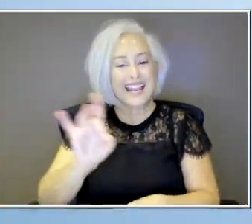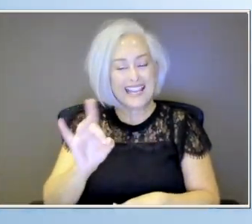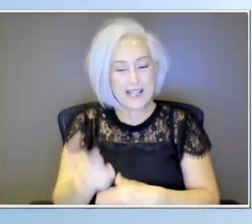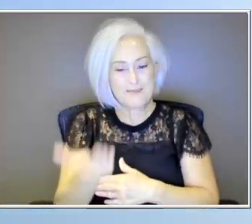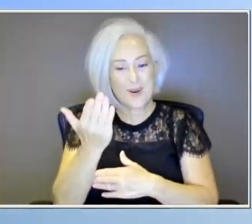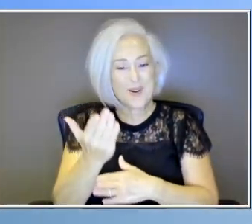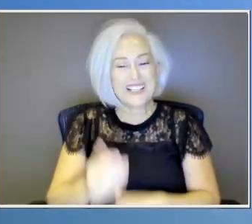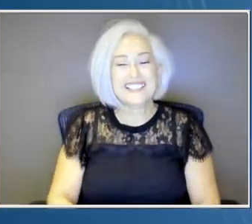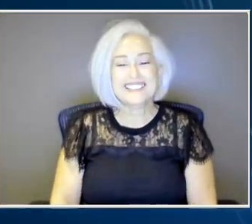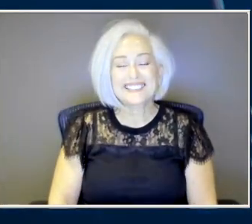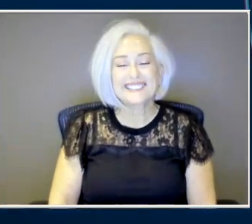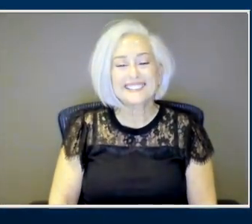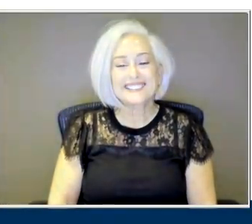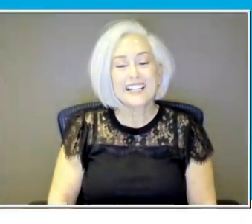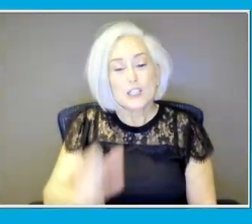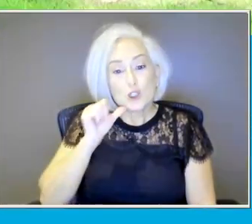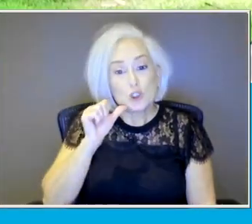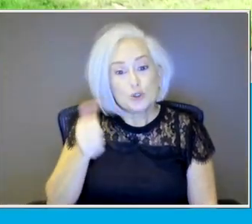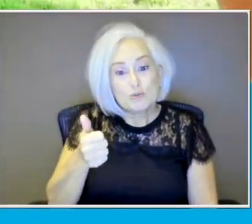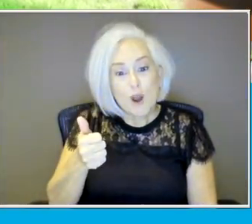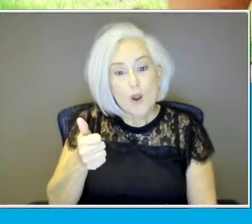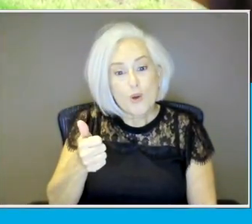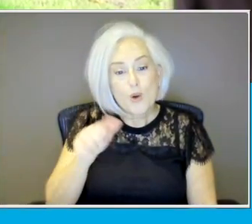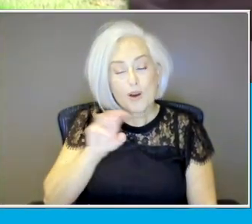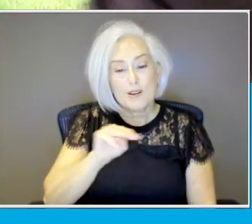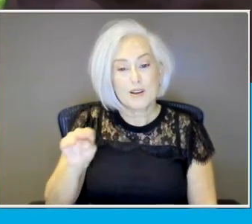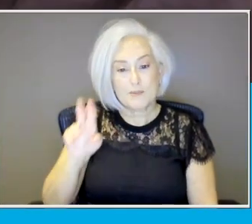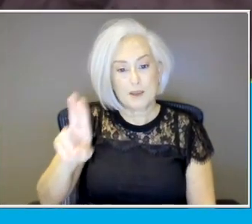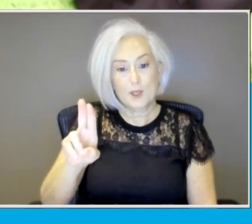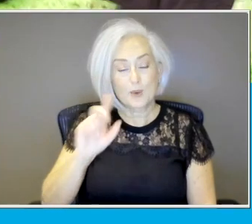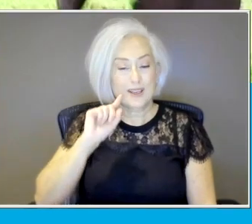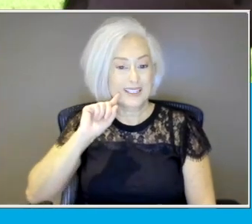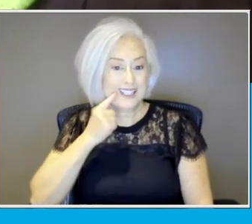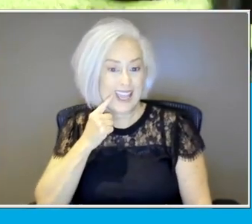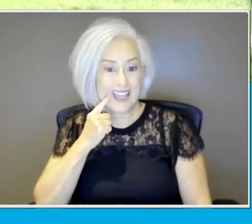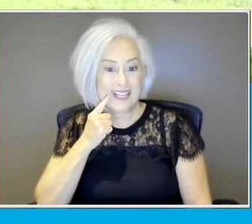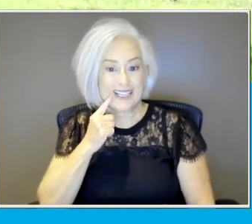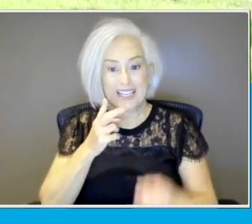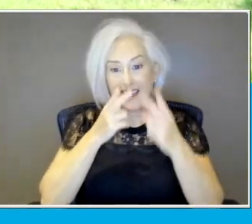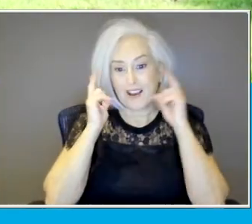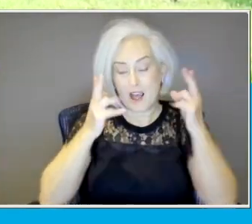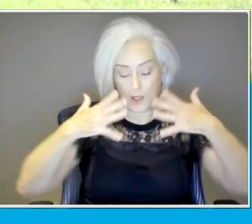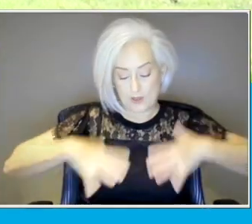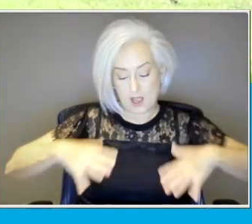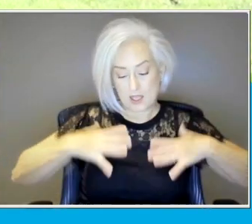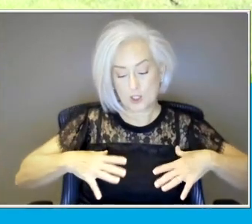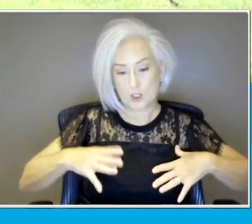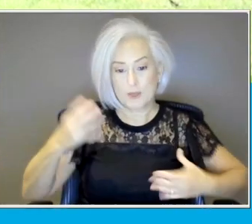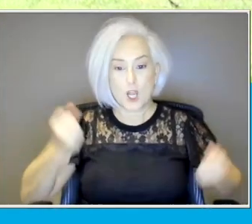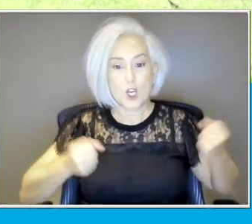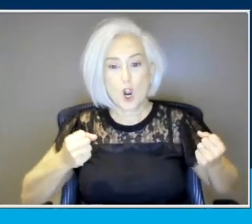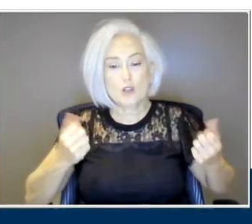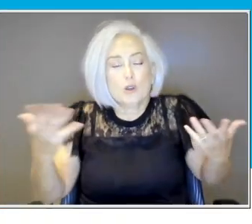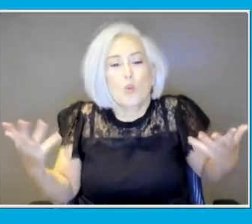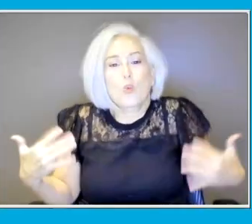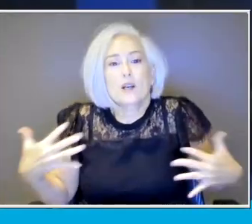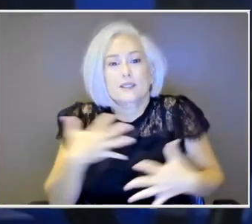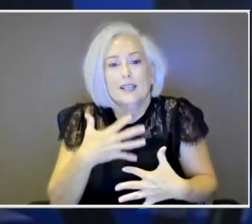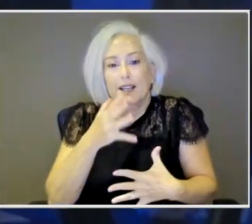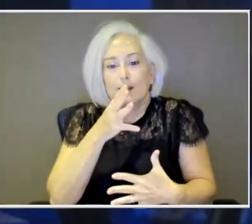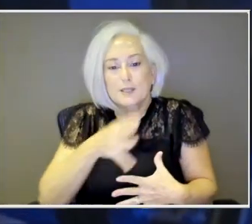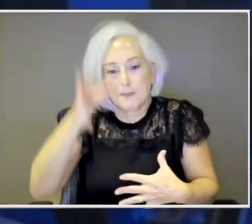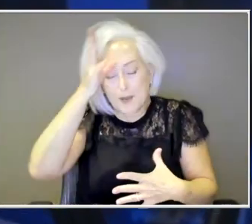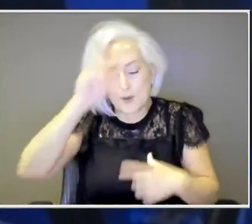up tomorrow on the Morning Medical Update. Candy, costumes, cars. What scares parents about Halloween the most? I'm